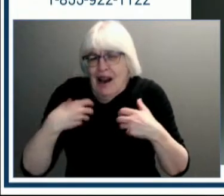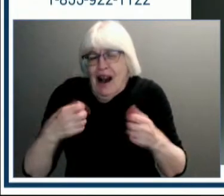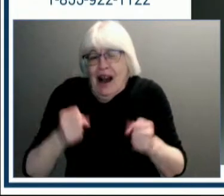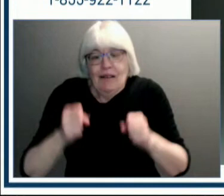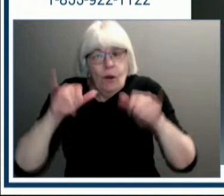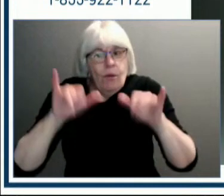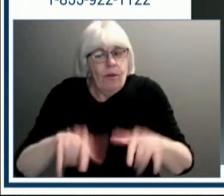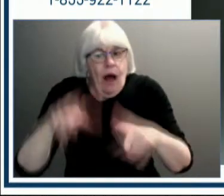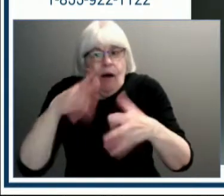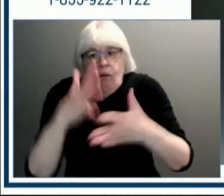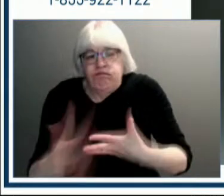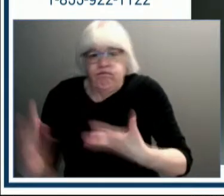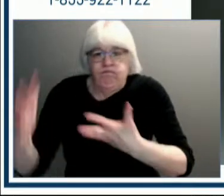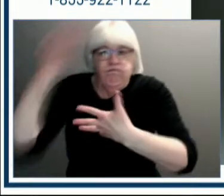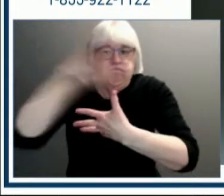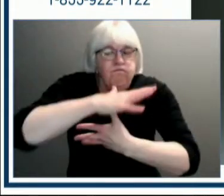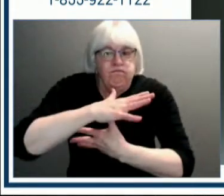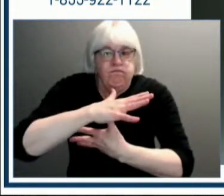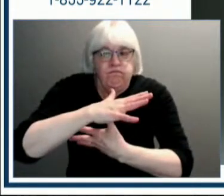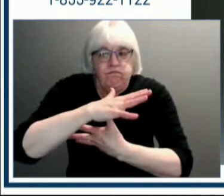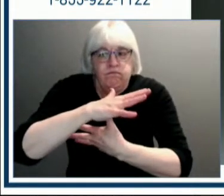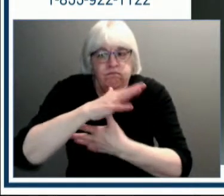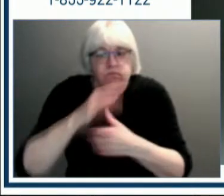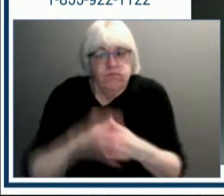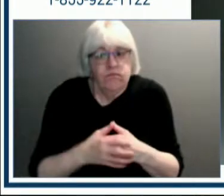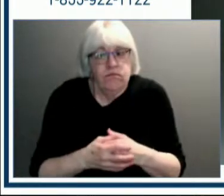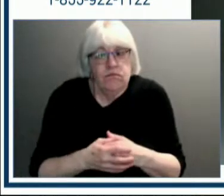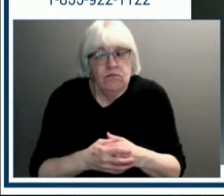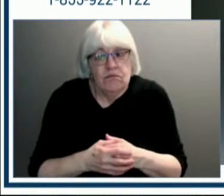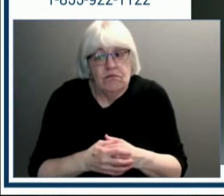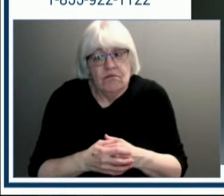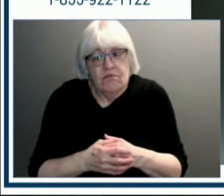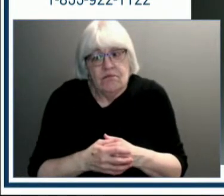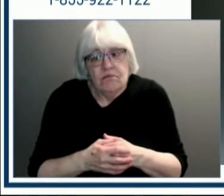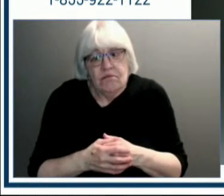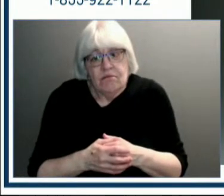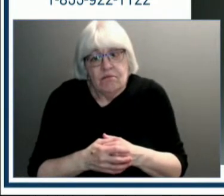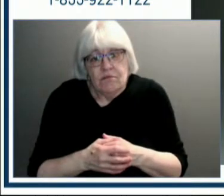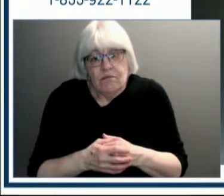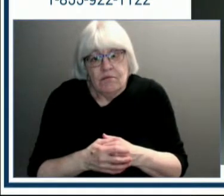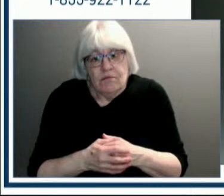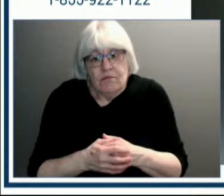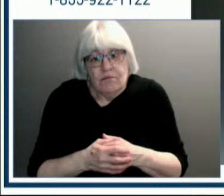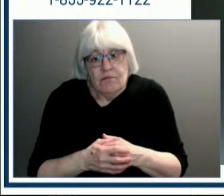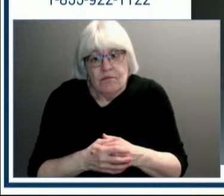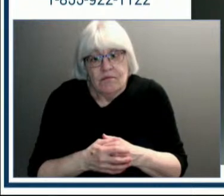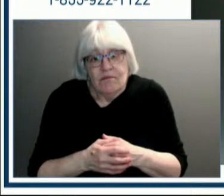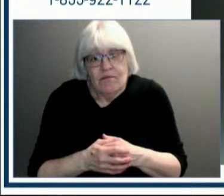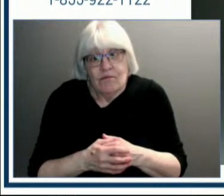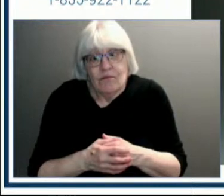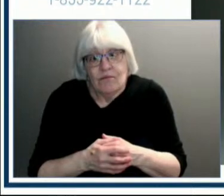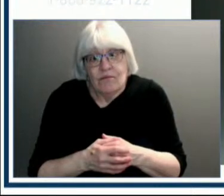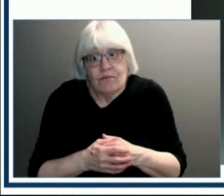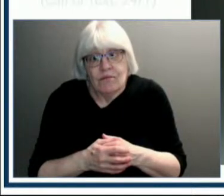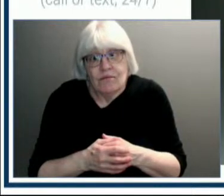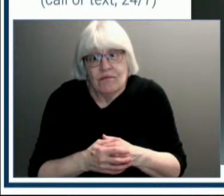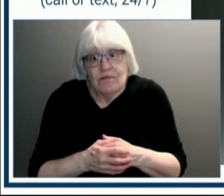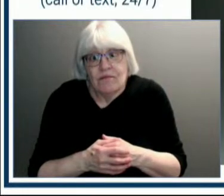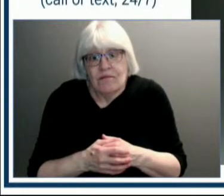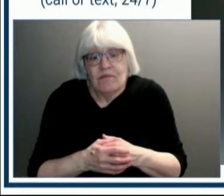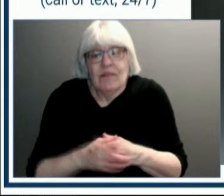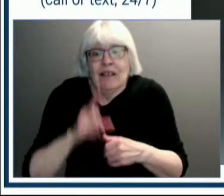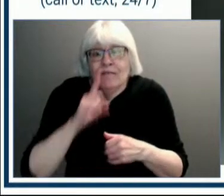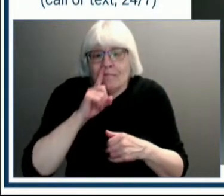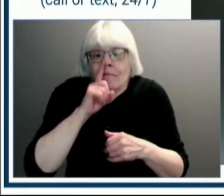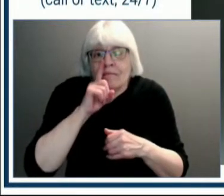wasn't able to get into the previous question. I'm just going to use that opportunity to answer it. Test to Protect is not the government program. Test to Protect is